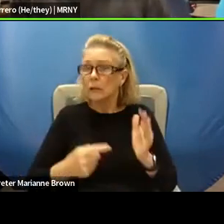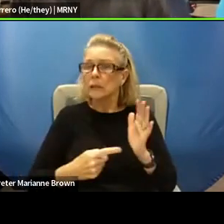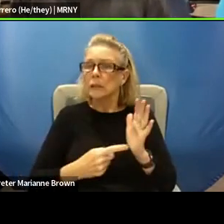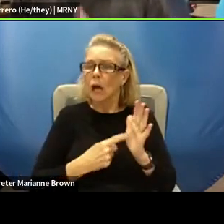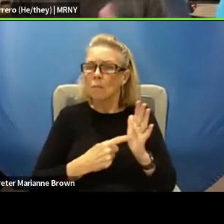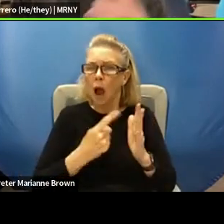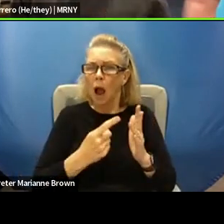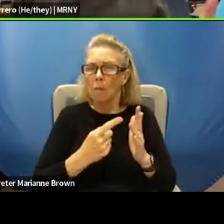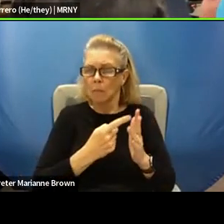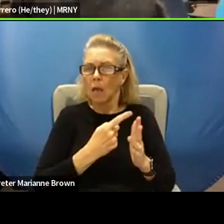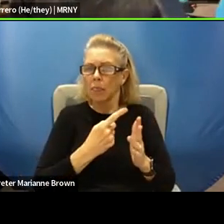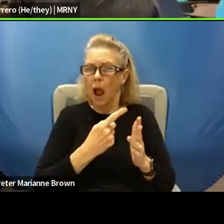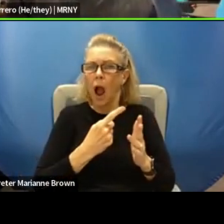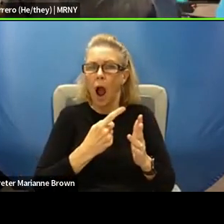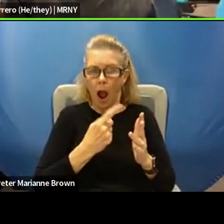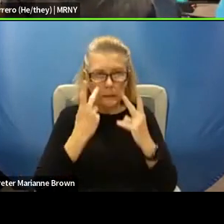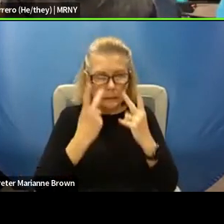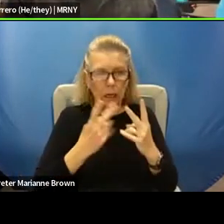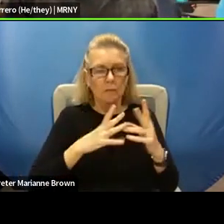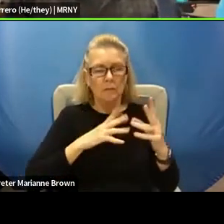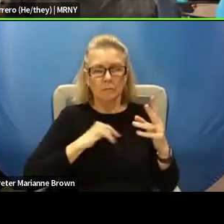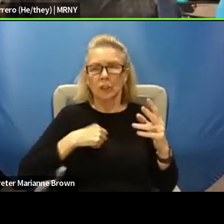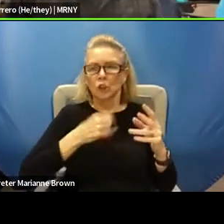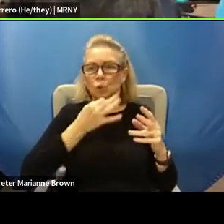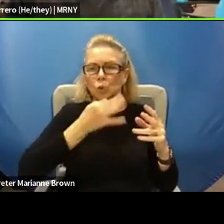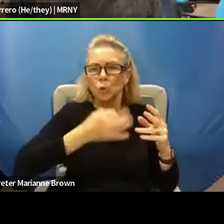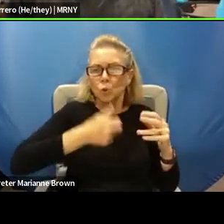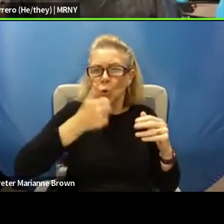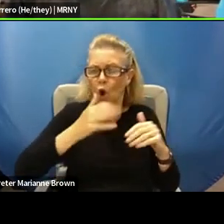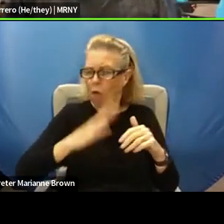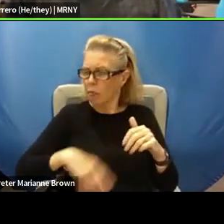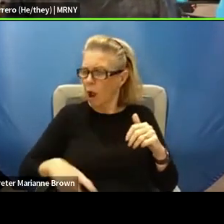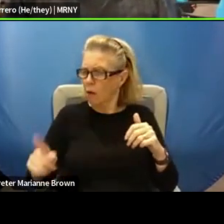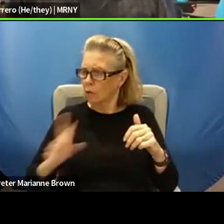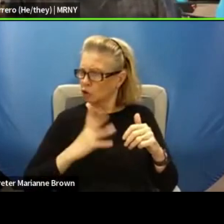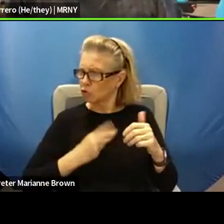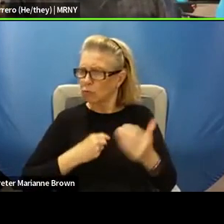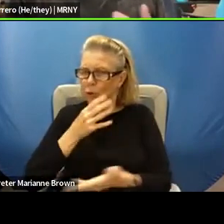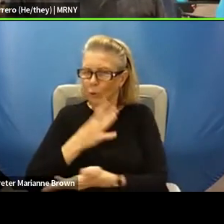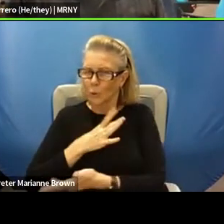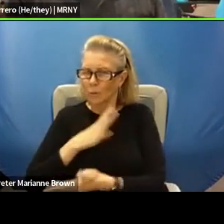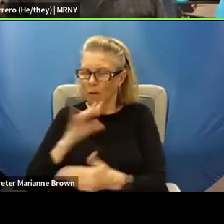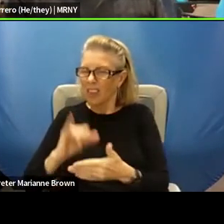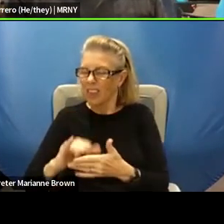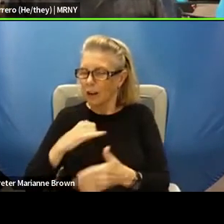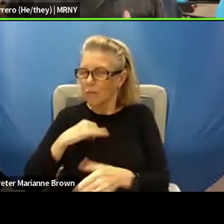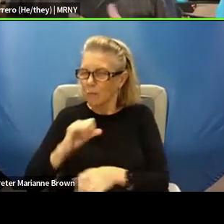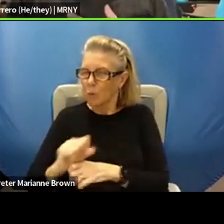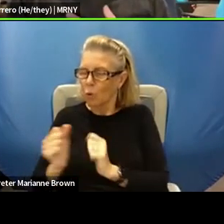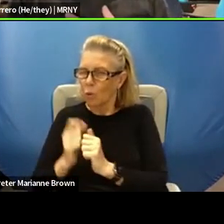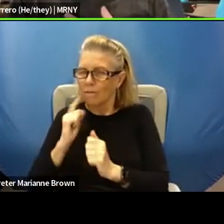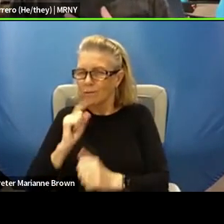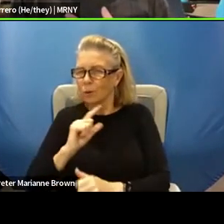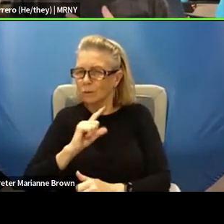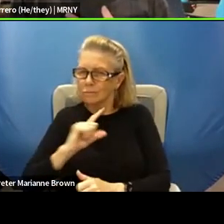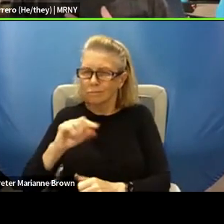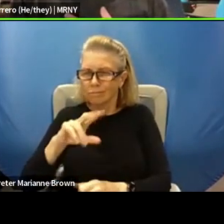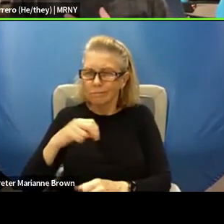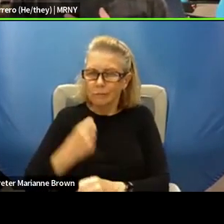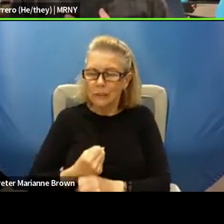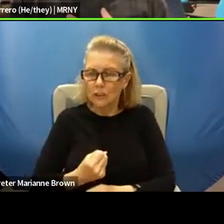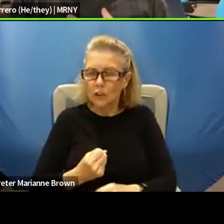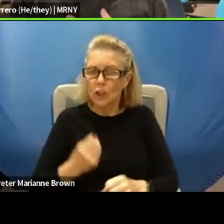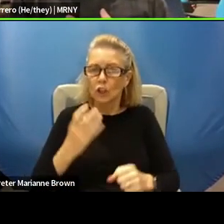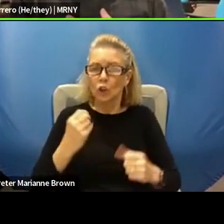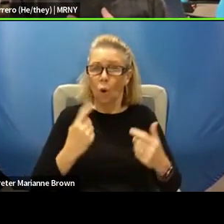lot sooner than the trans women that have been organizing for 30 years. And I think for me as a trans man, it is my responsibility